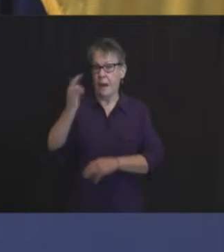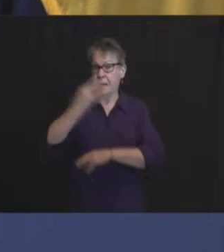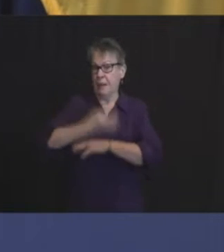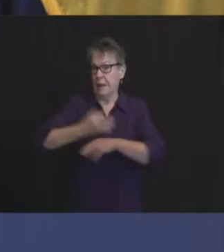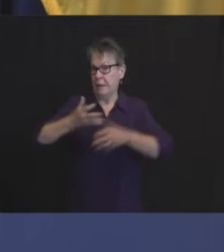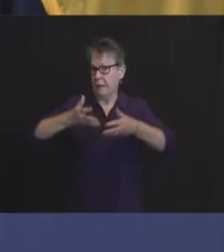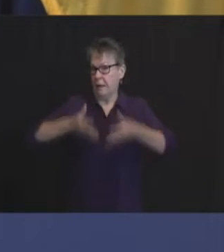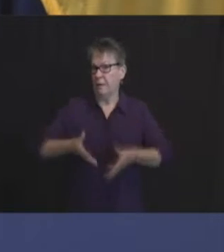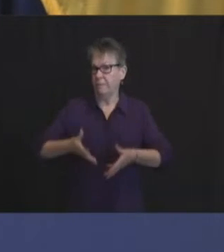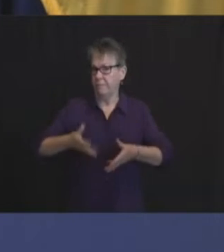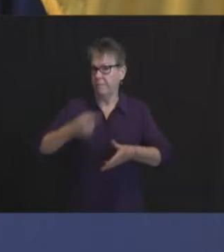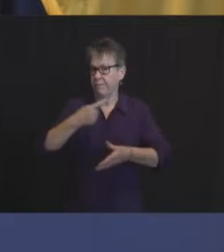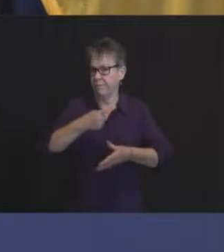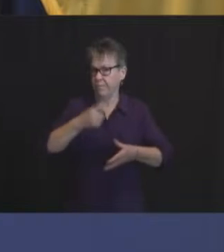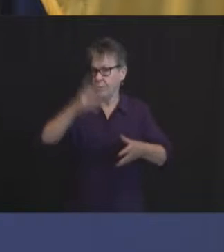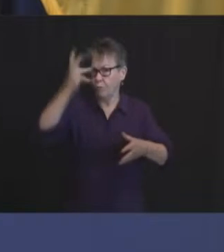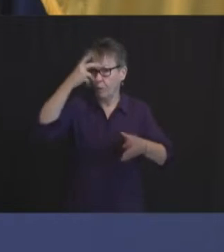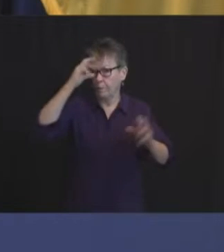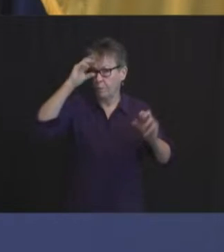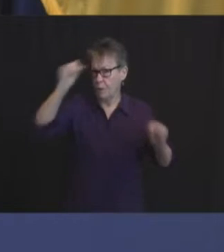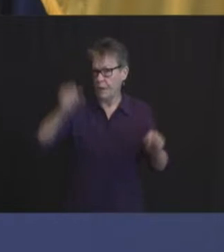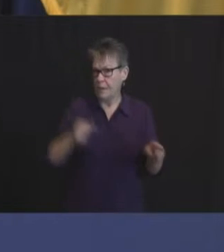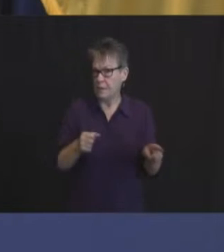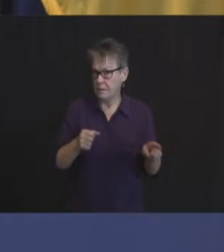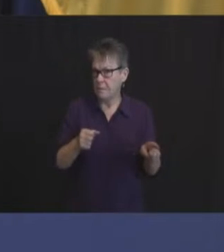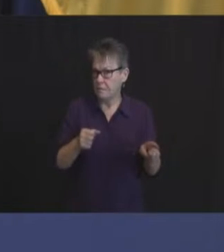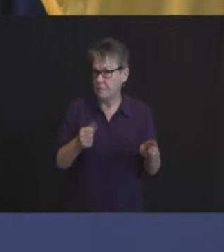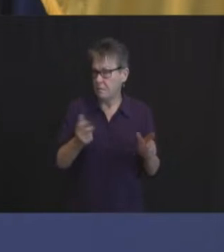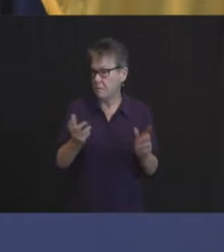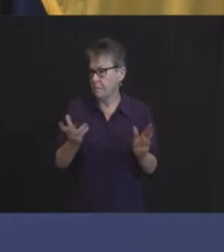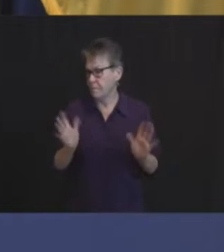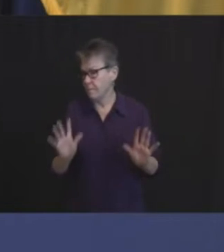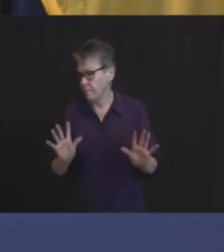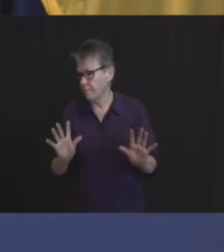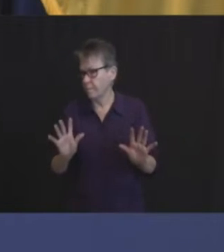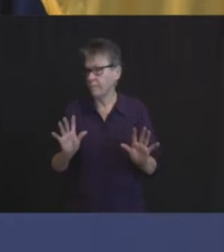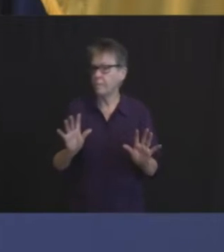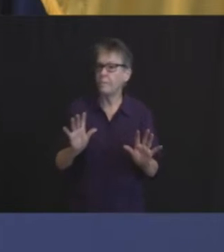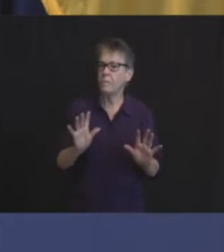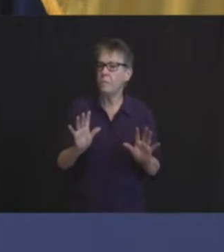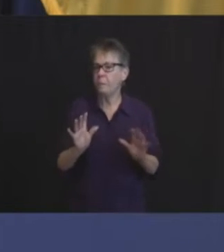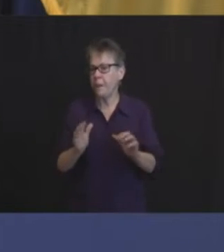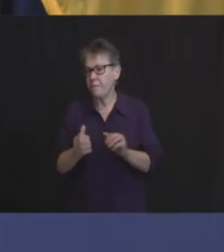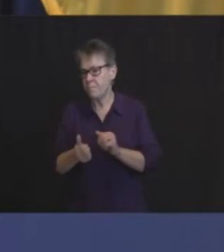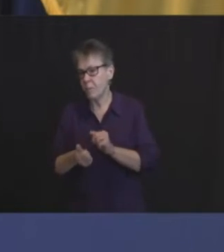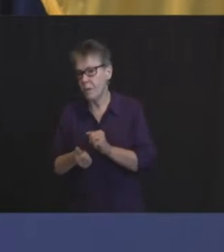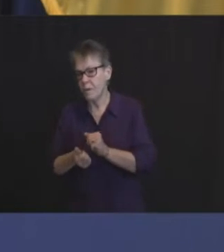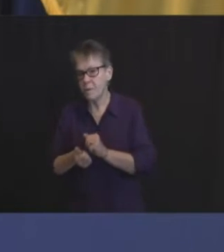I'm normally a big freedom of speech guy, but I think when you're inciting insurrection,